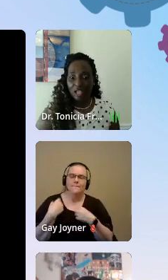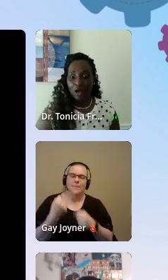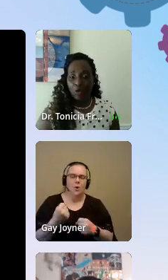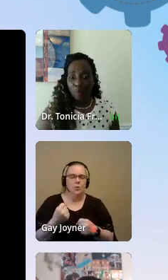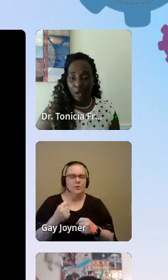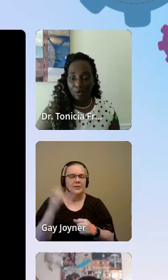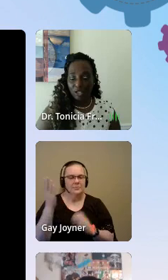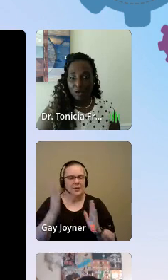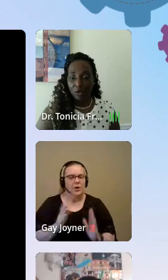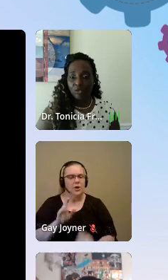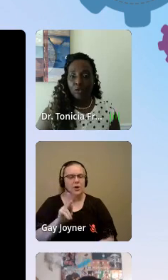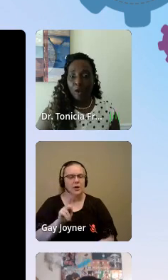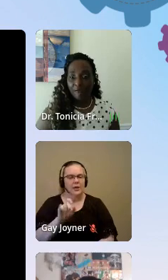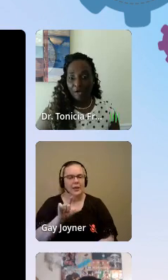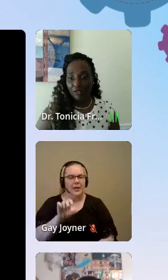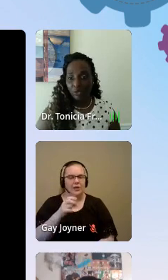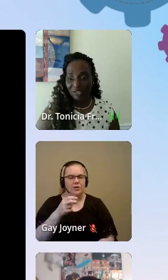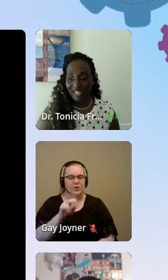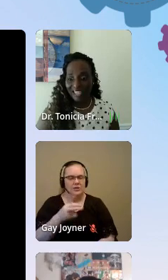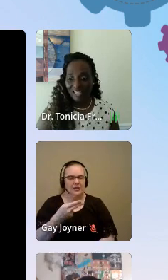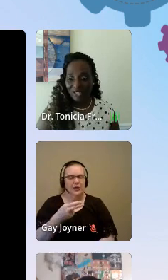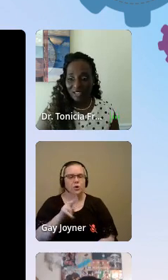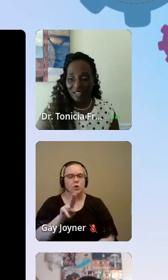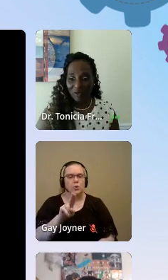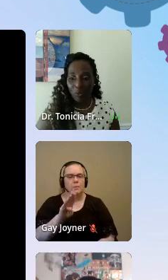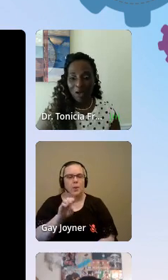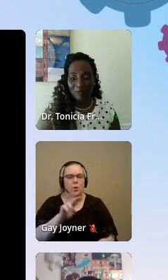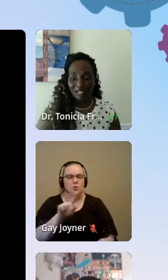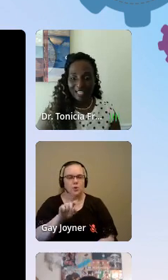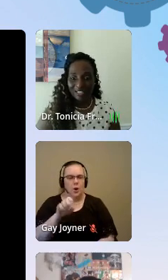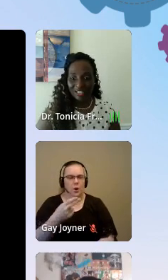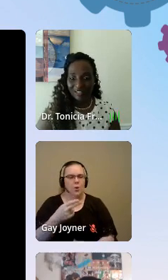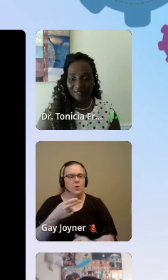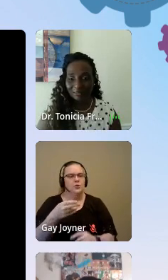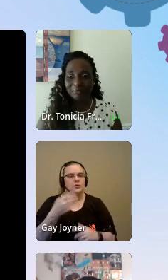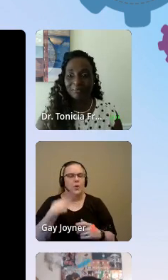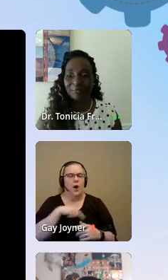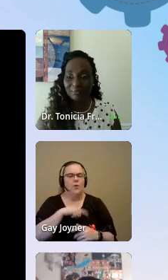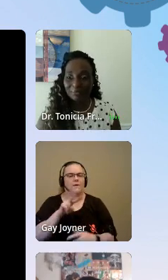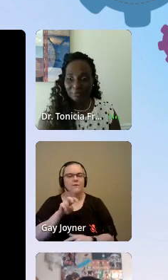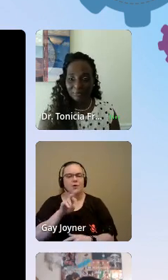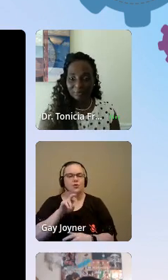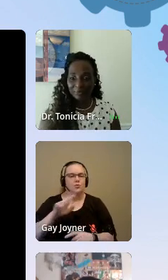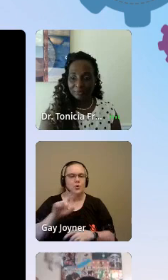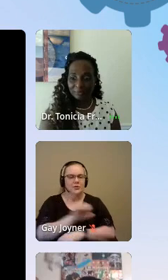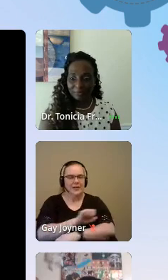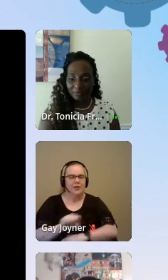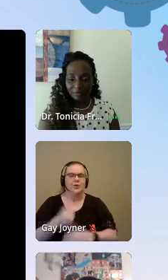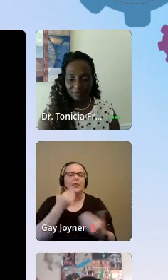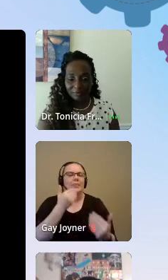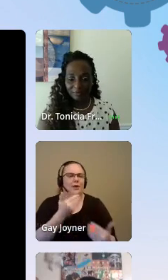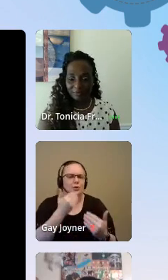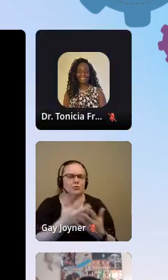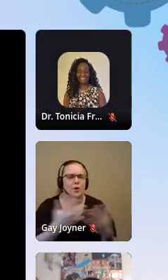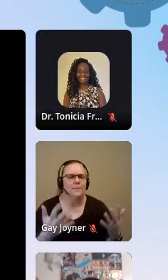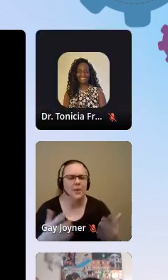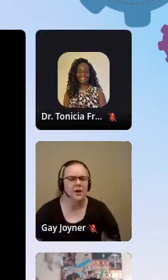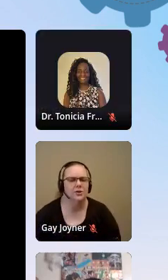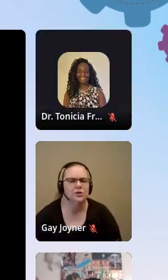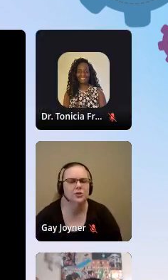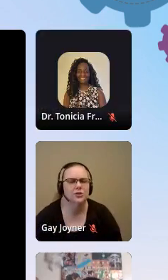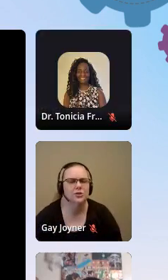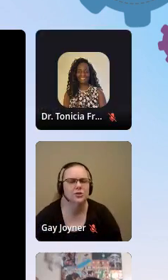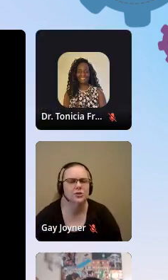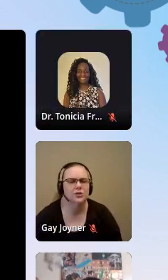Kelechi Ubozo, to our virtual stage. Welcome, Kelechi. Thank you so much, Dr. Tanisha, and welcome,